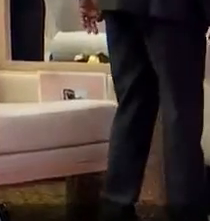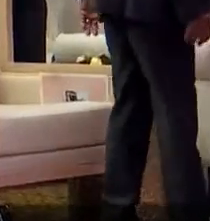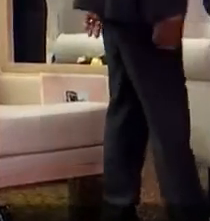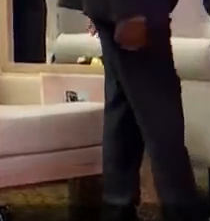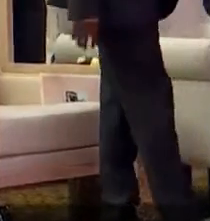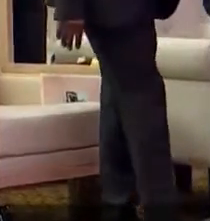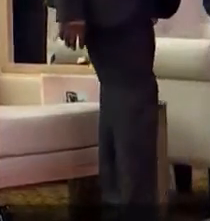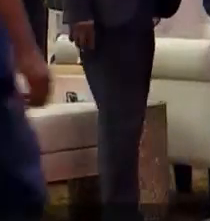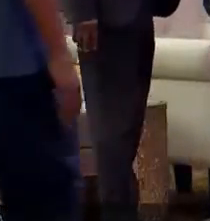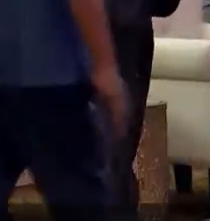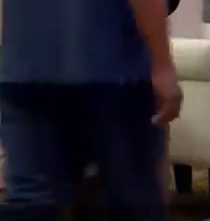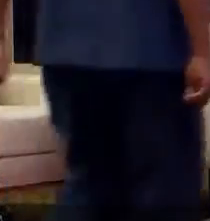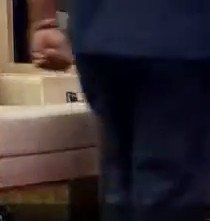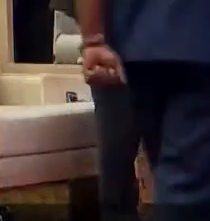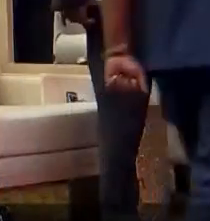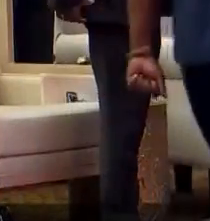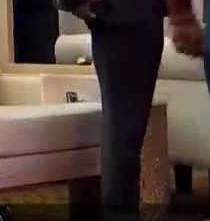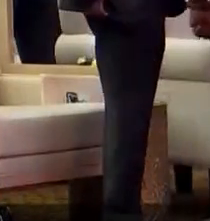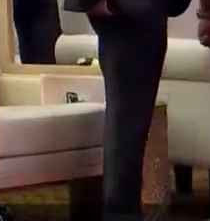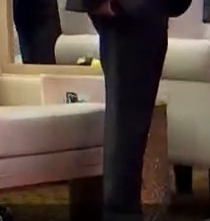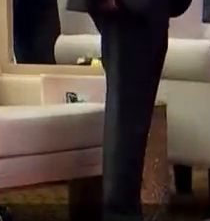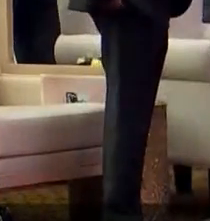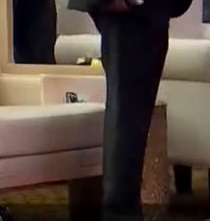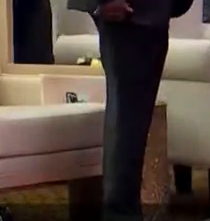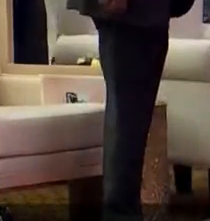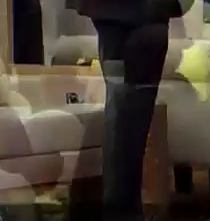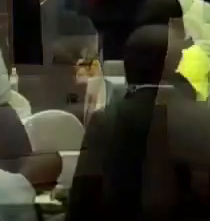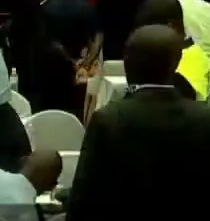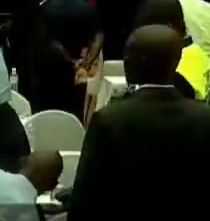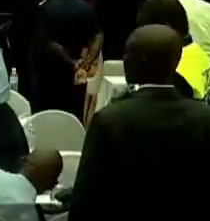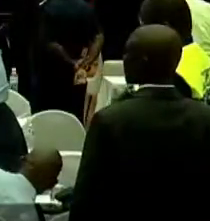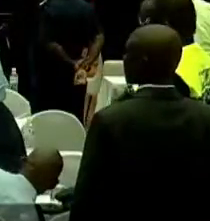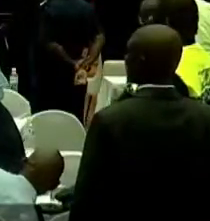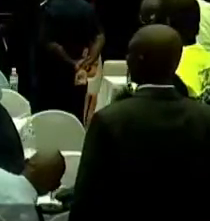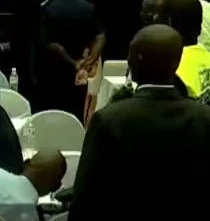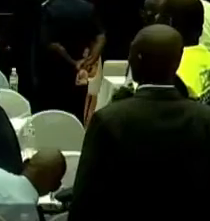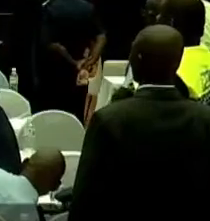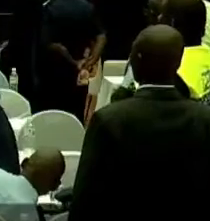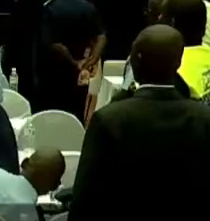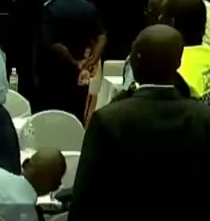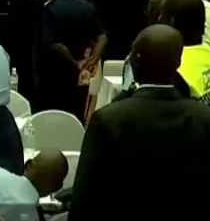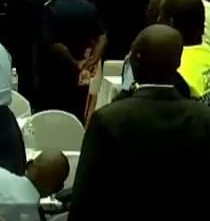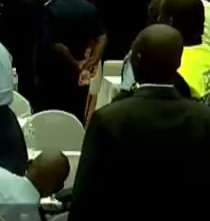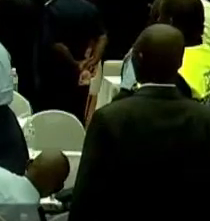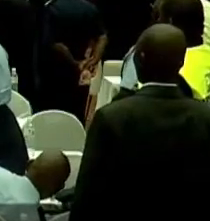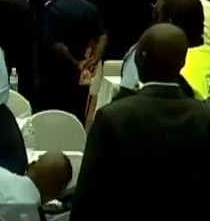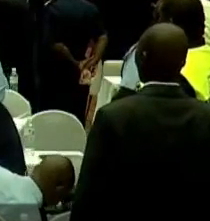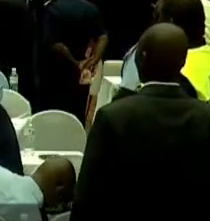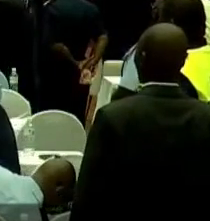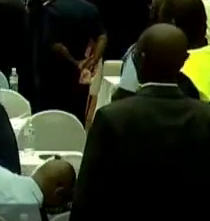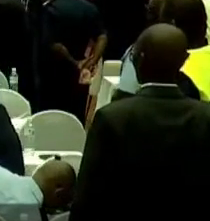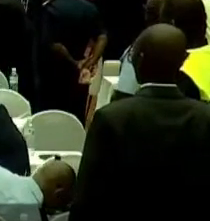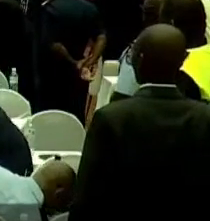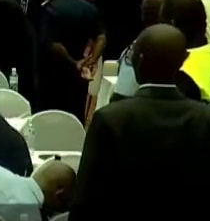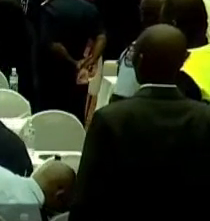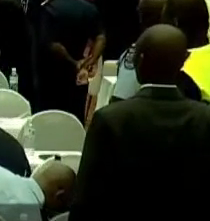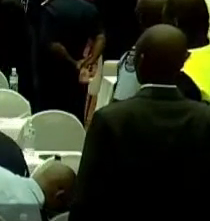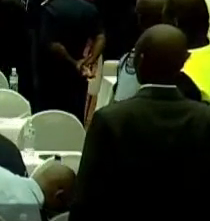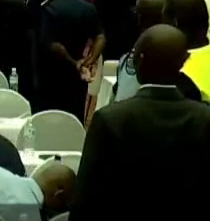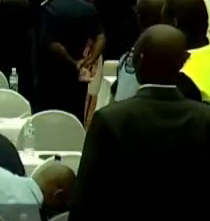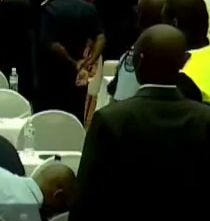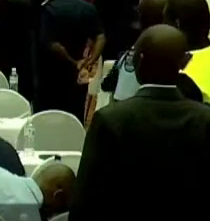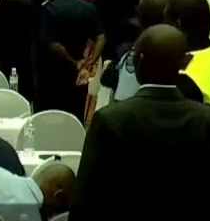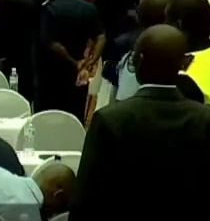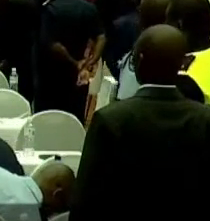Well, ladies and gentlemen, as we prepare to depart for lunch, you are advised that there is a little bit of protocol that we will be observing with regards to